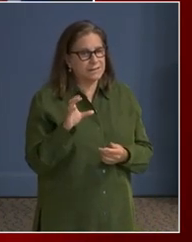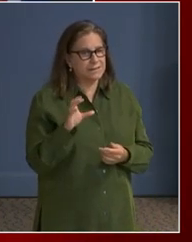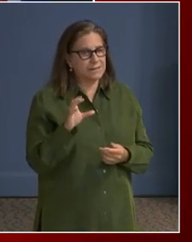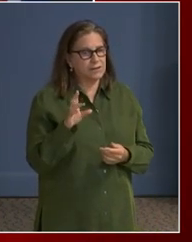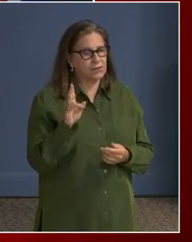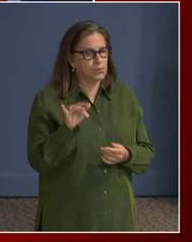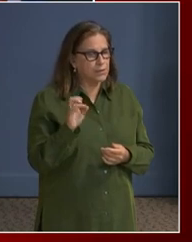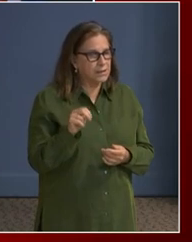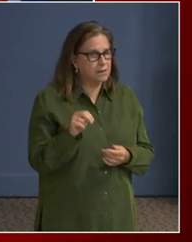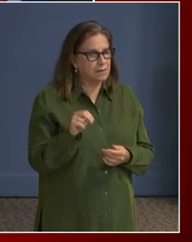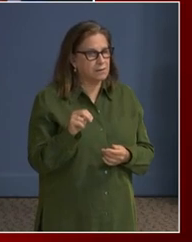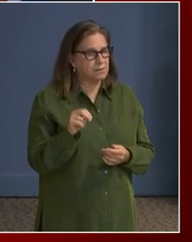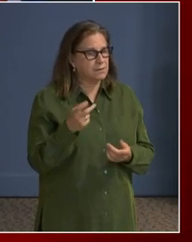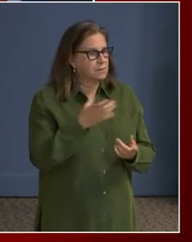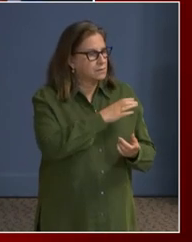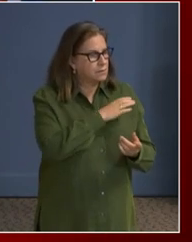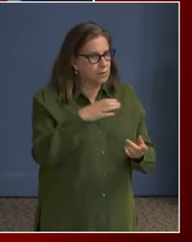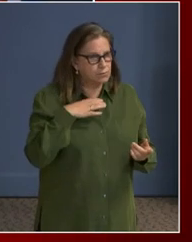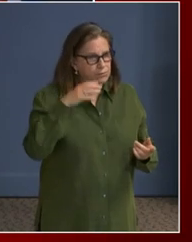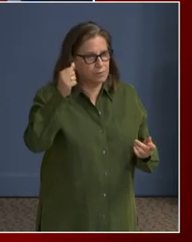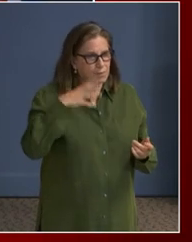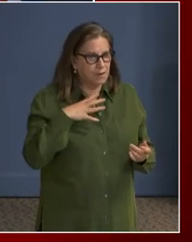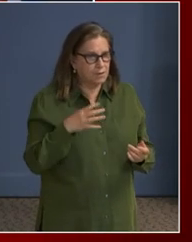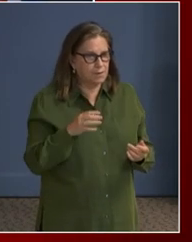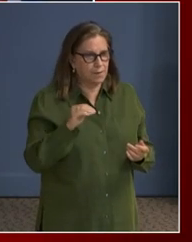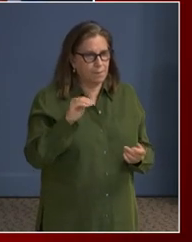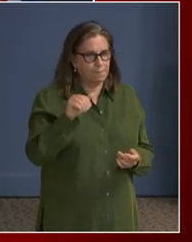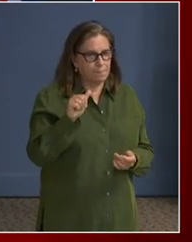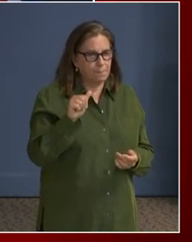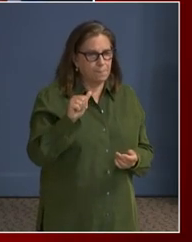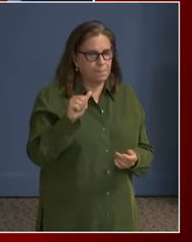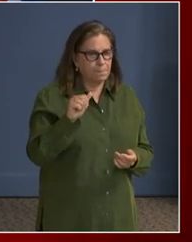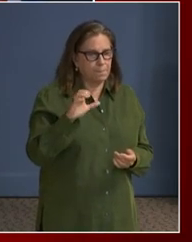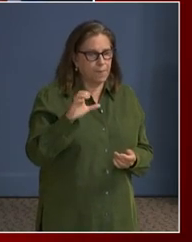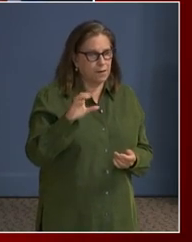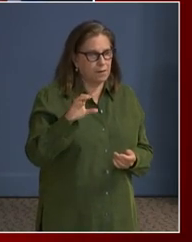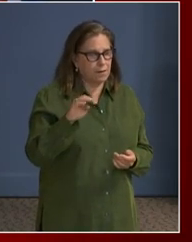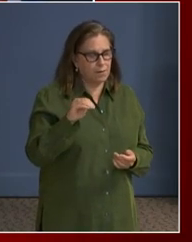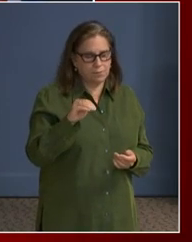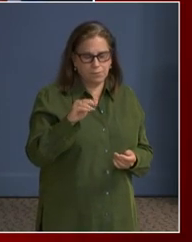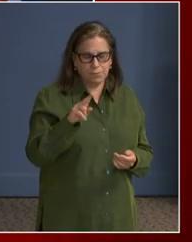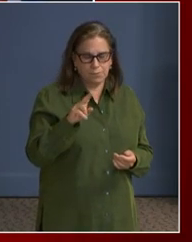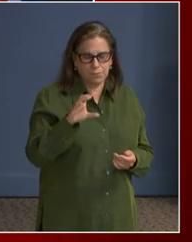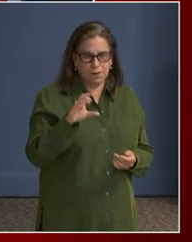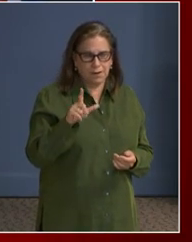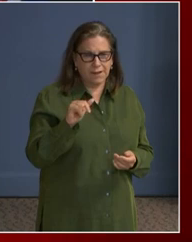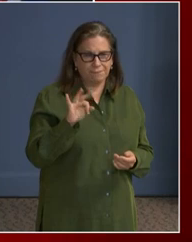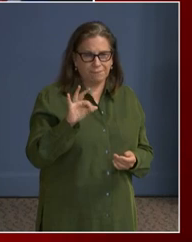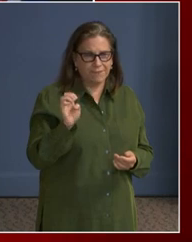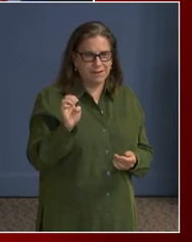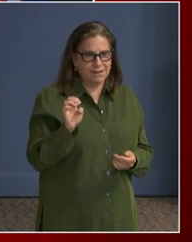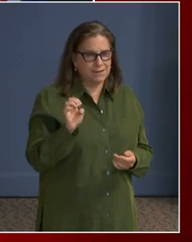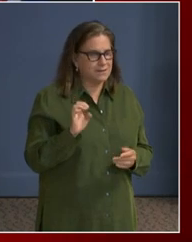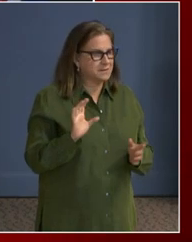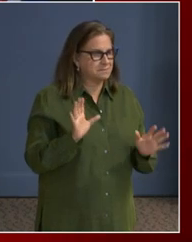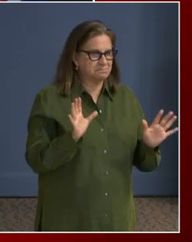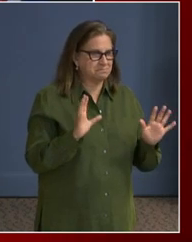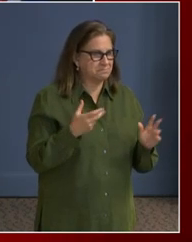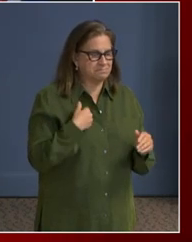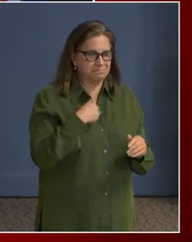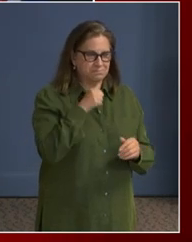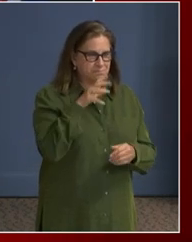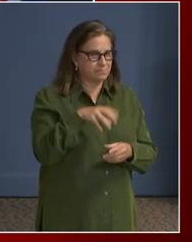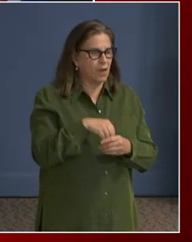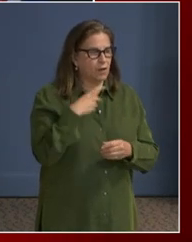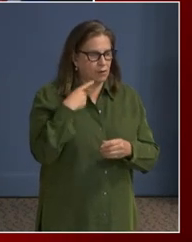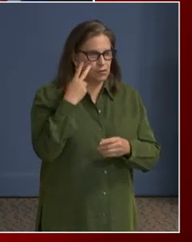going back and forth on Twitter about these homicides? Yeah, I saw a little bit of that back and forth. I didn't pay too close attention to it, but I will say this. I think